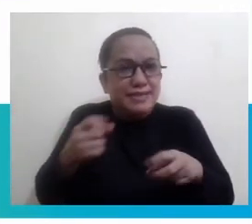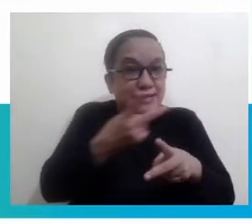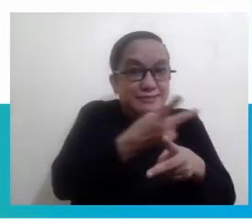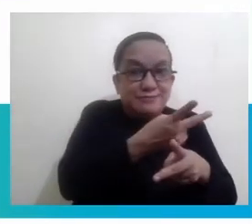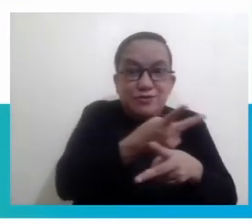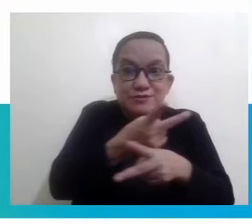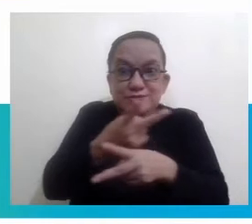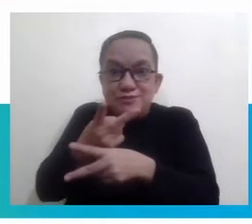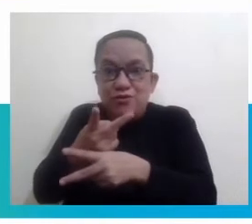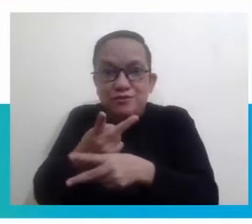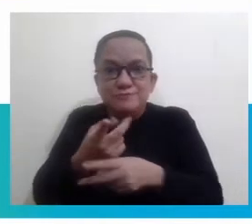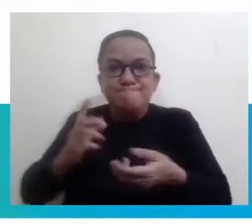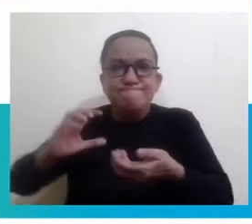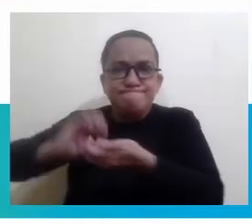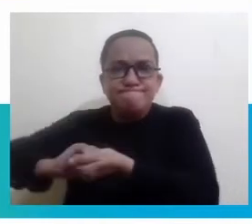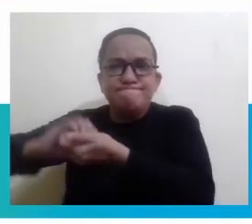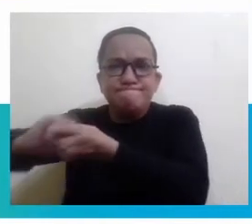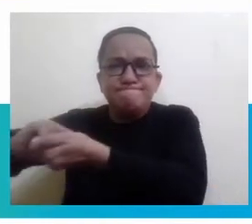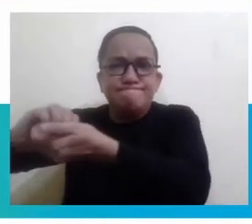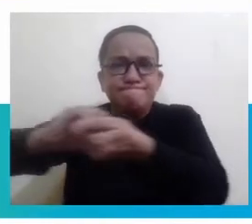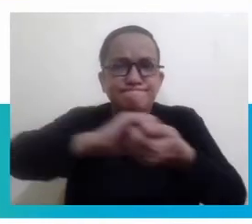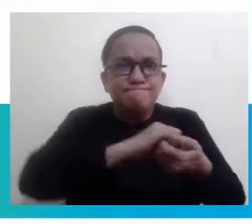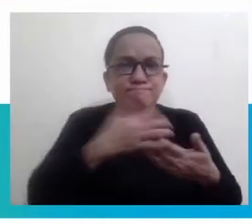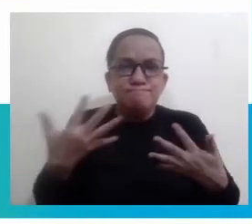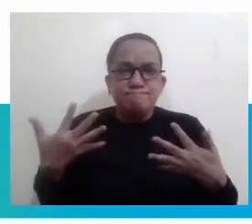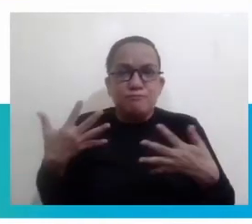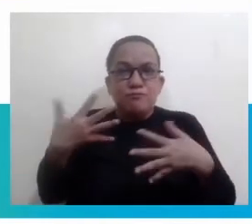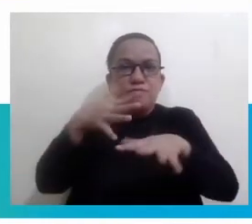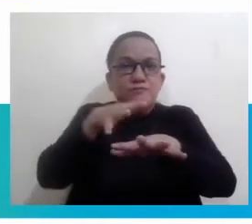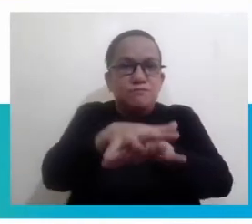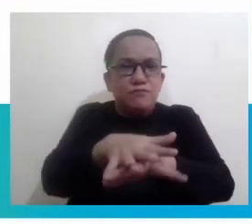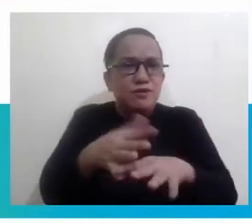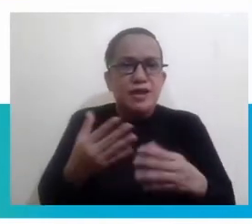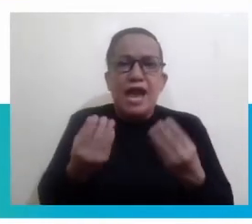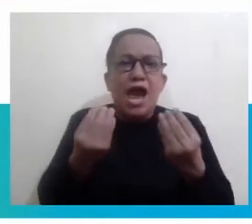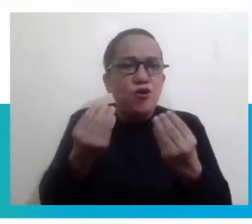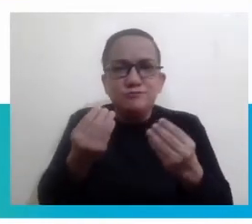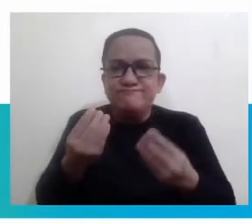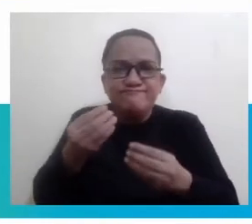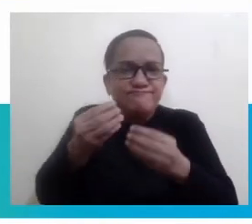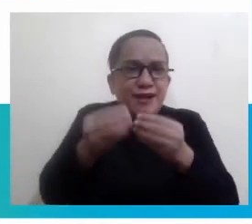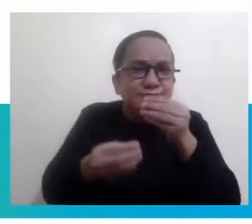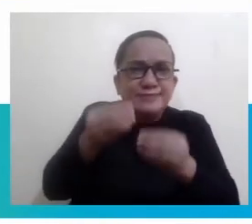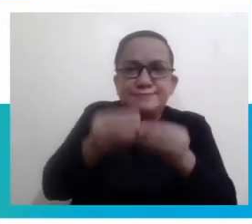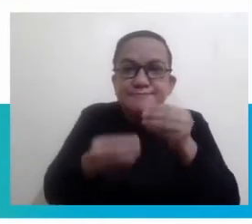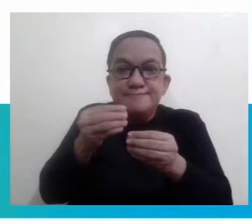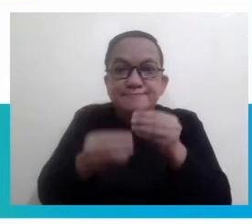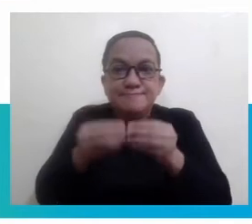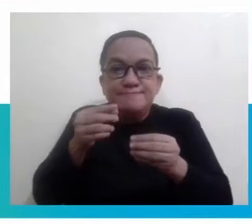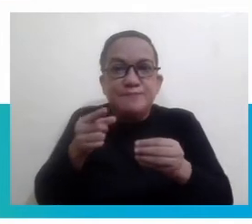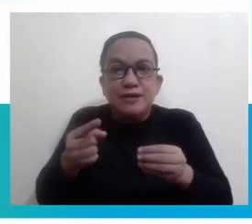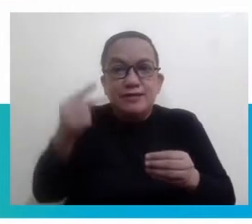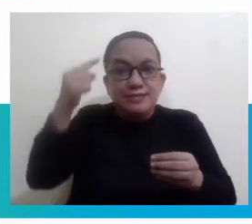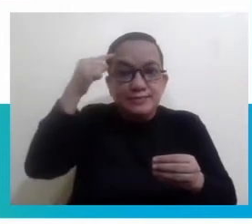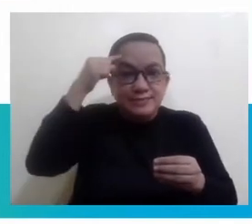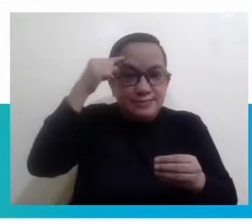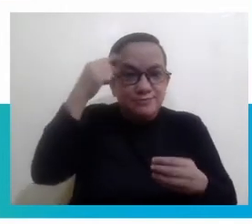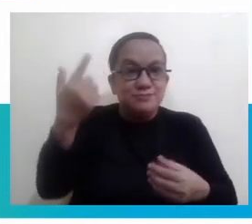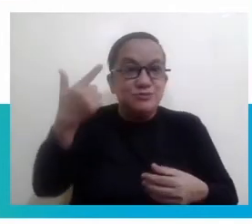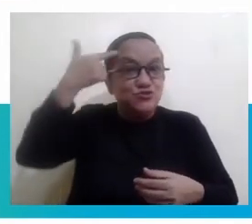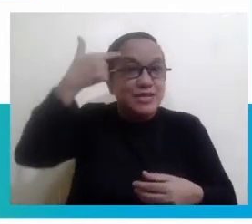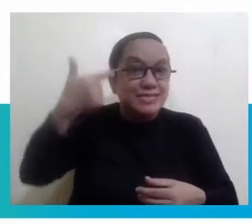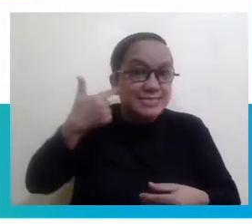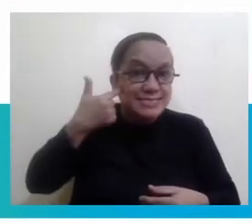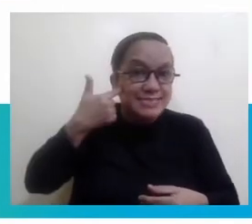also be gender inclusive, be COVID-19 responsive, some of the examples that I've shared, and